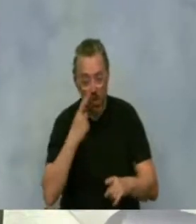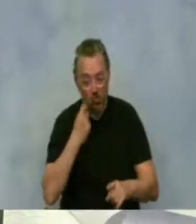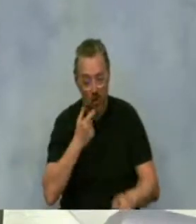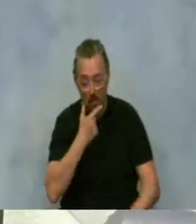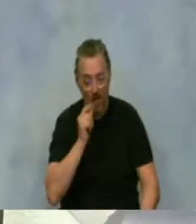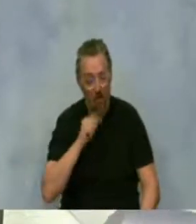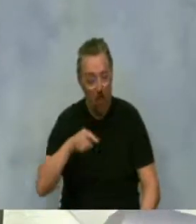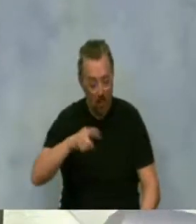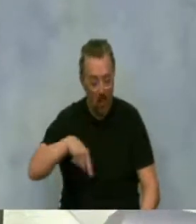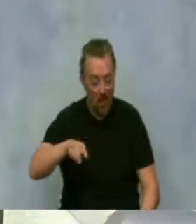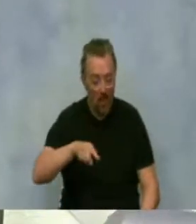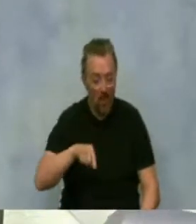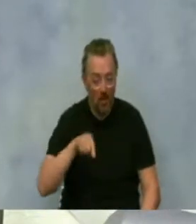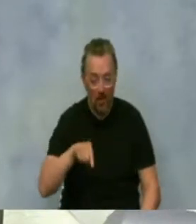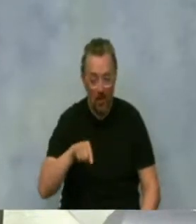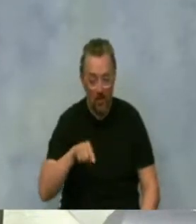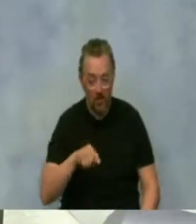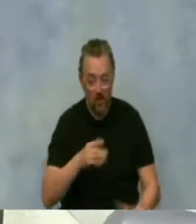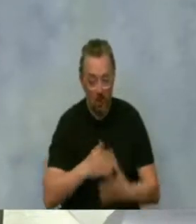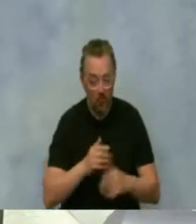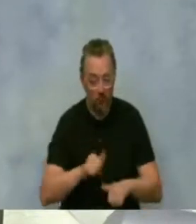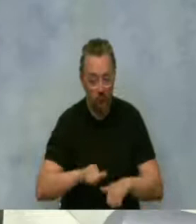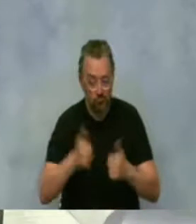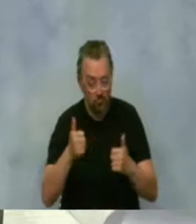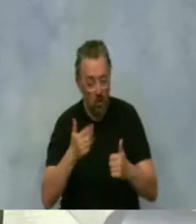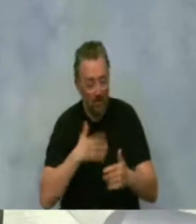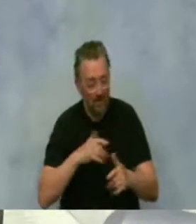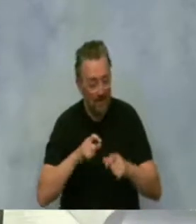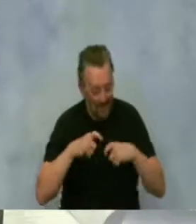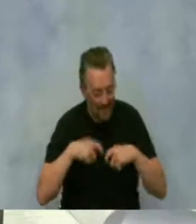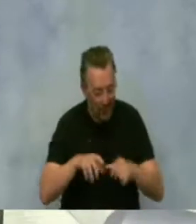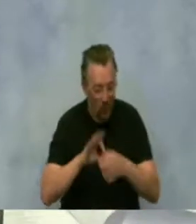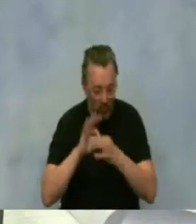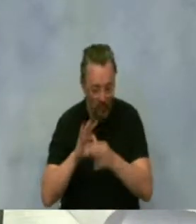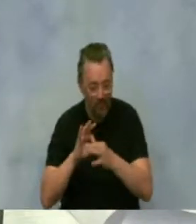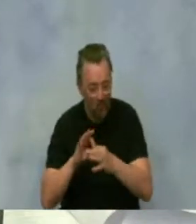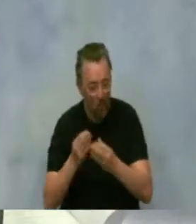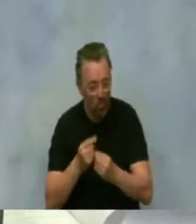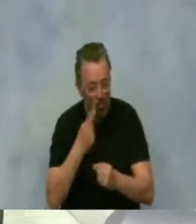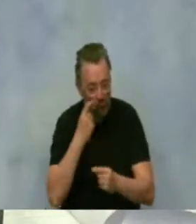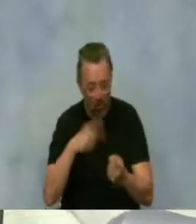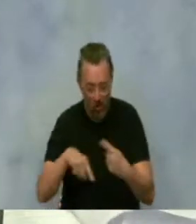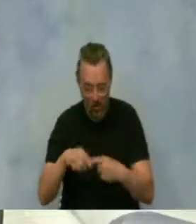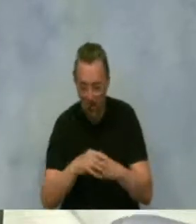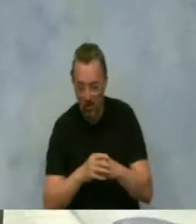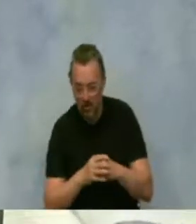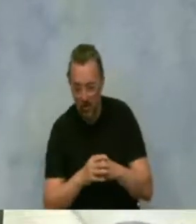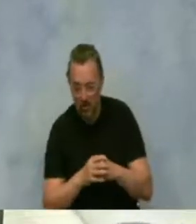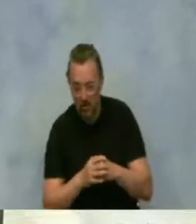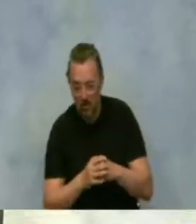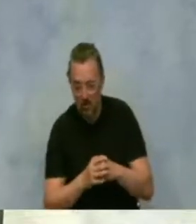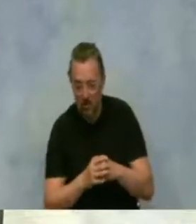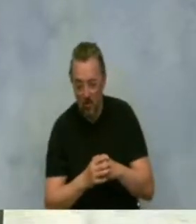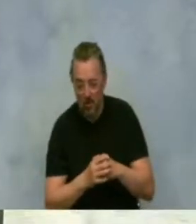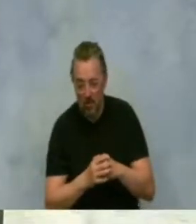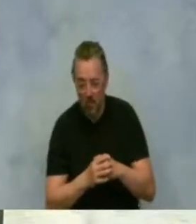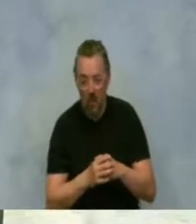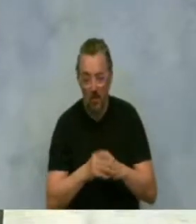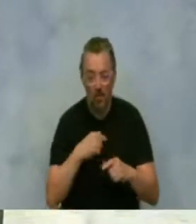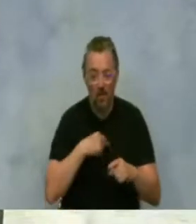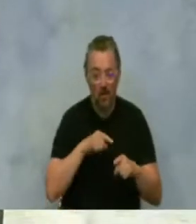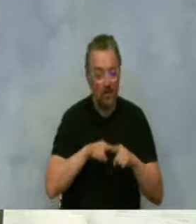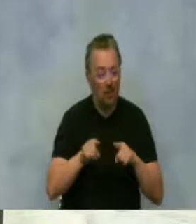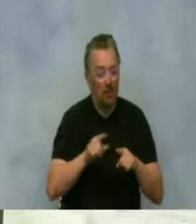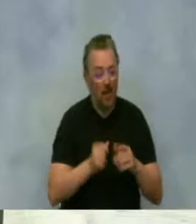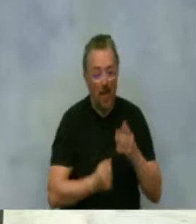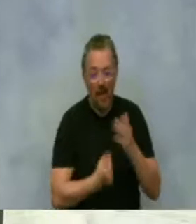that's outstanding that we're really keen to see if we can move on in the year, and we're making some progress with that. And also that we continue to publish a calendar of activities and